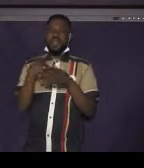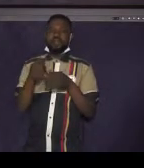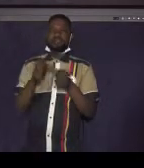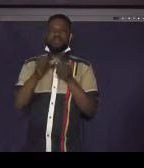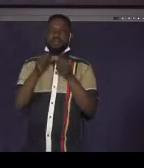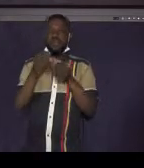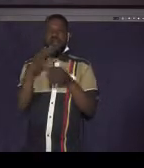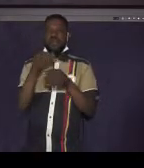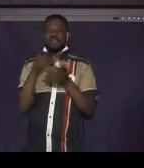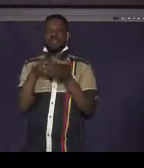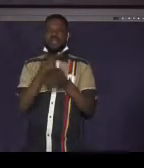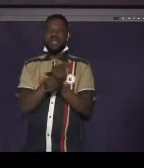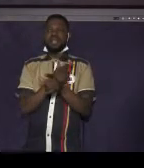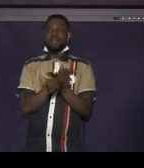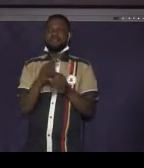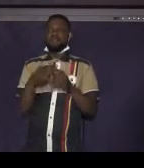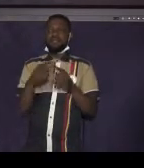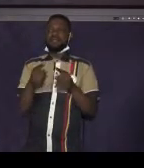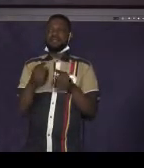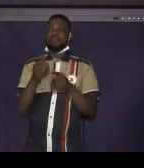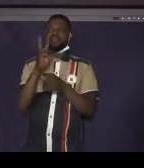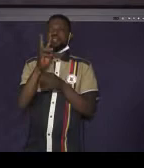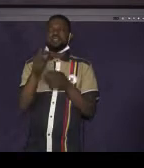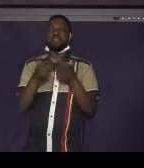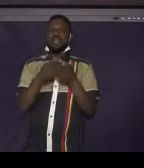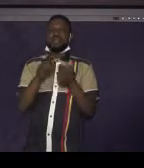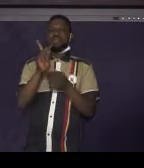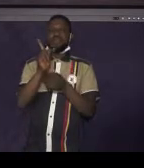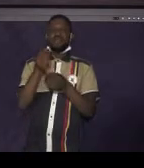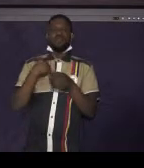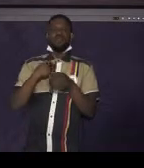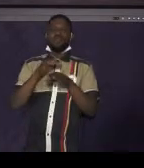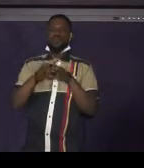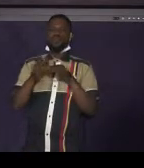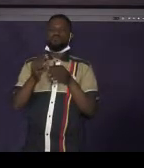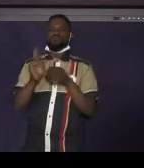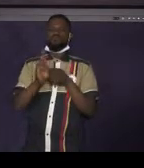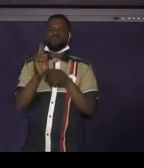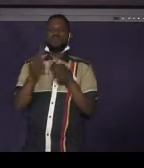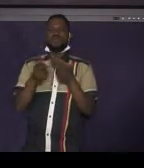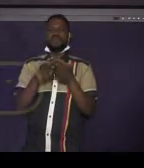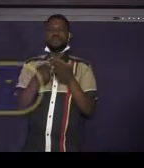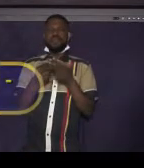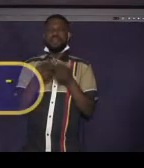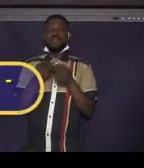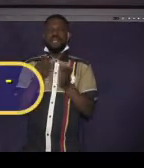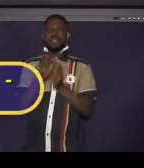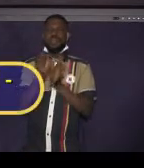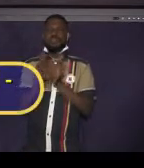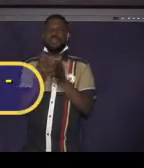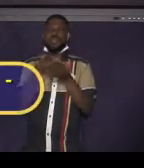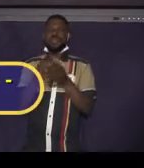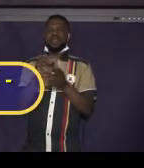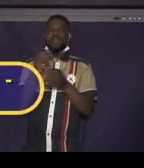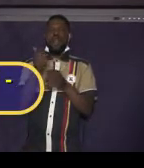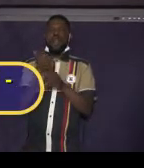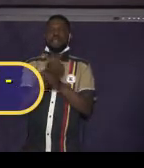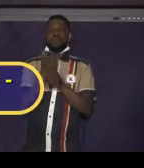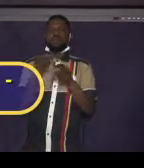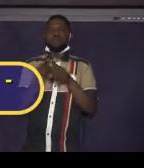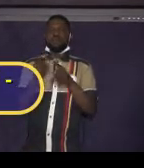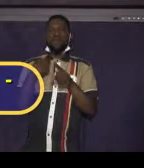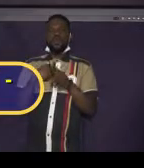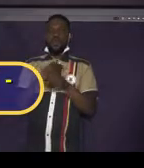lesson. But in the meantime, 6 times k, we don't usually use multiplication symbol in algebra. See what you